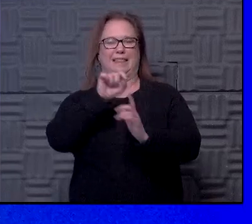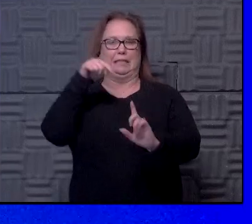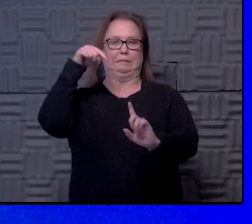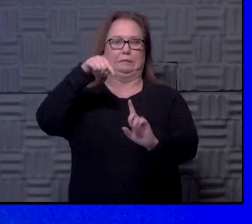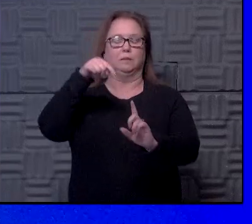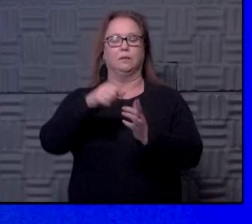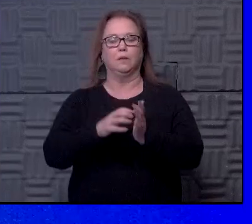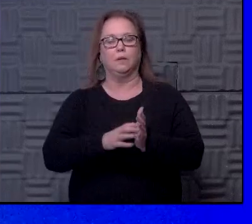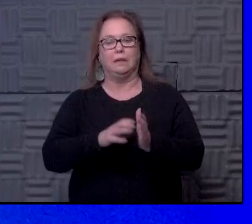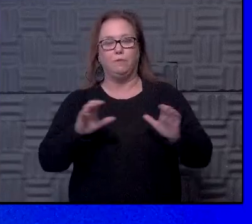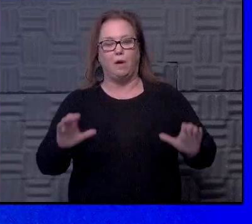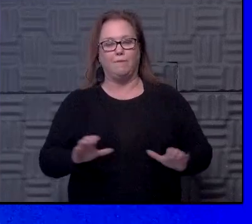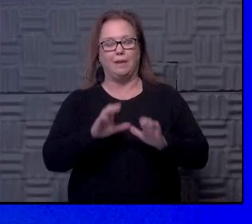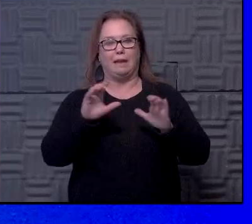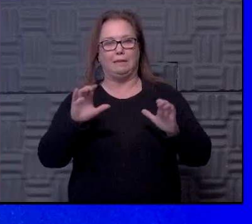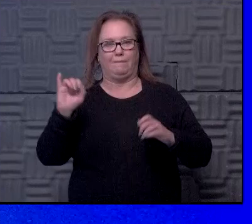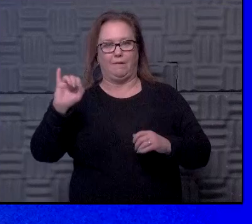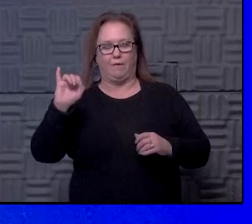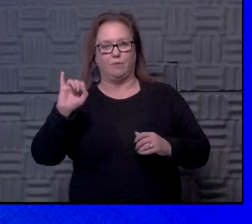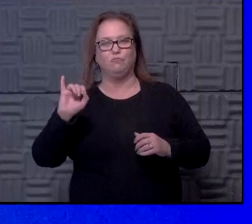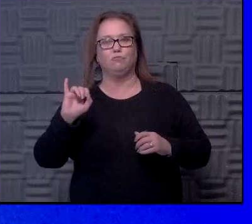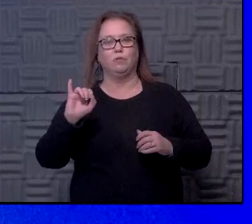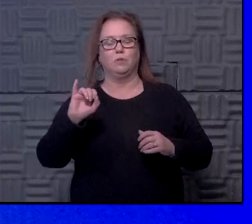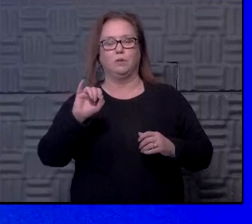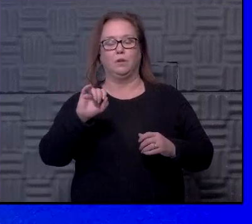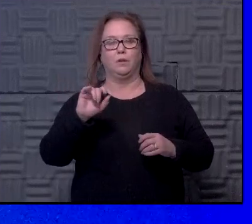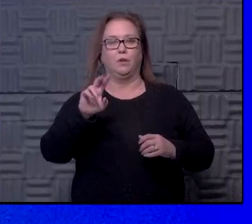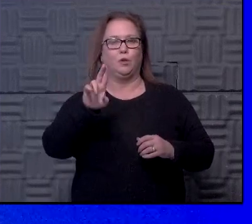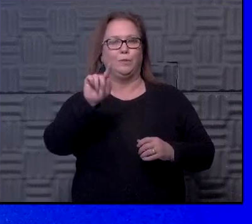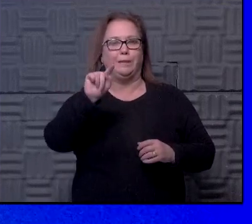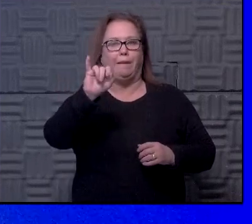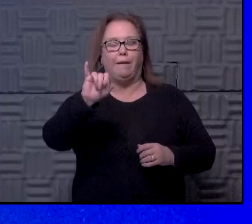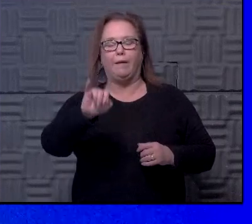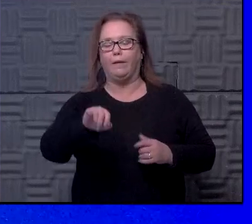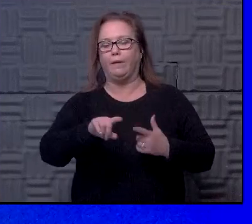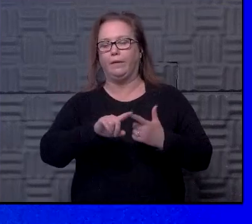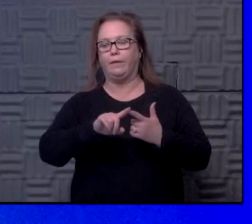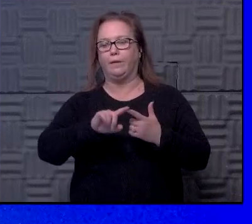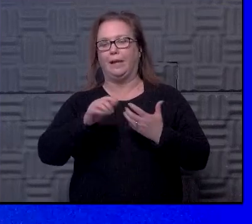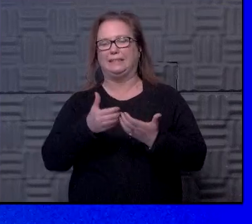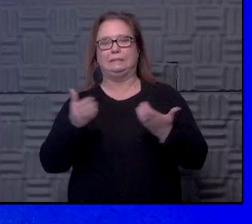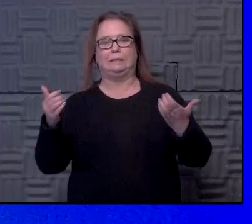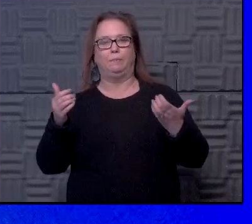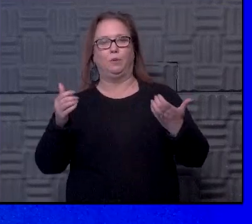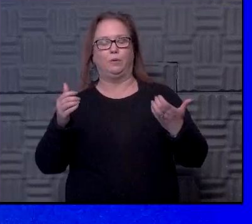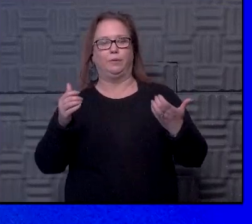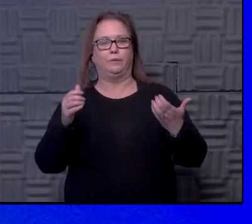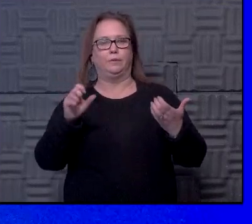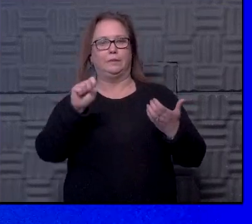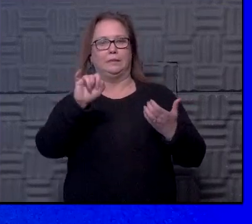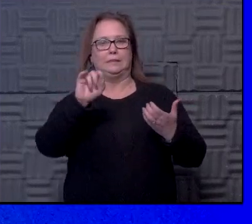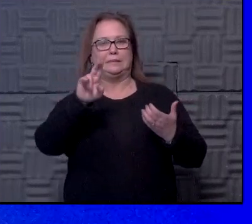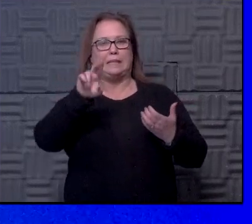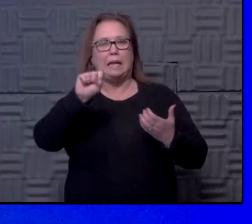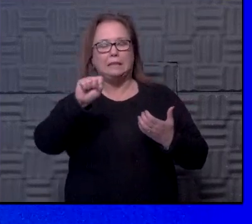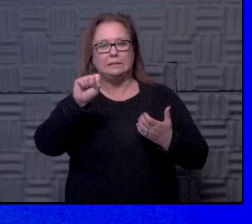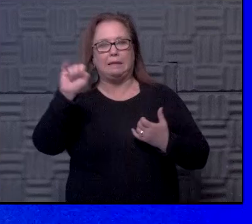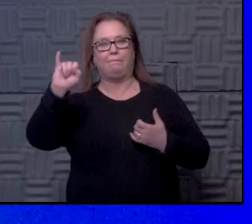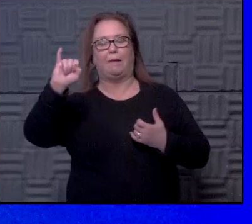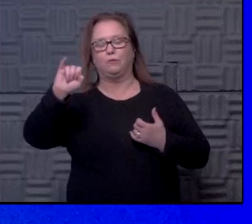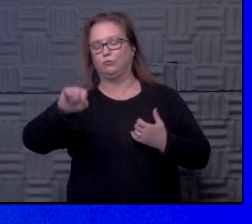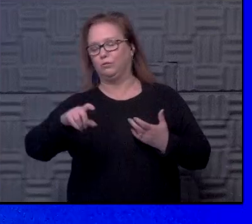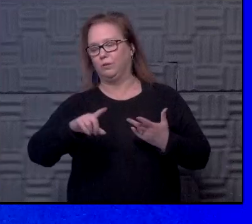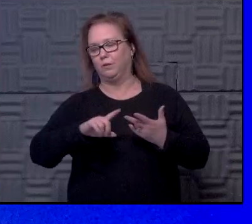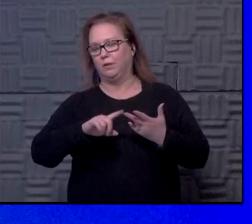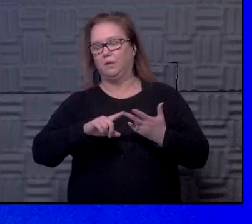you have an active infection, whether that's a urinary tract infection, a separate type of sinusitis or sinus